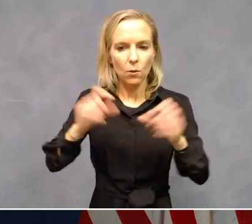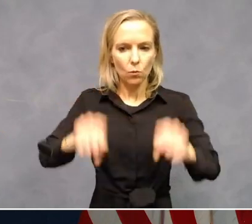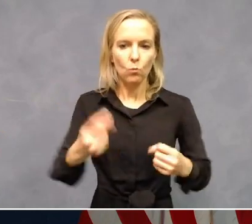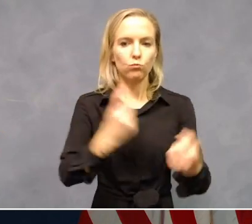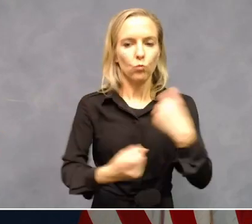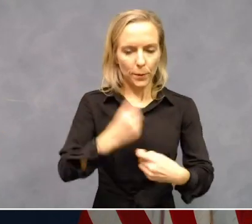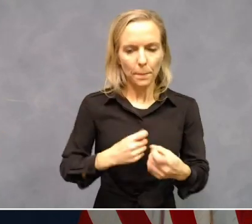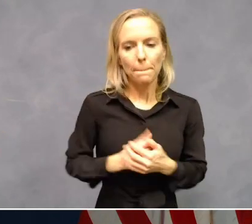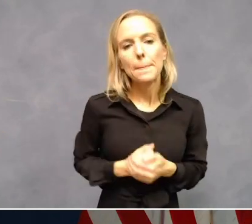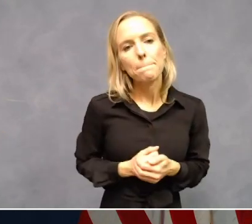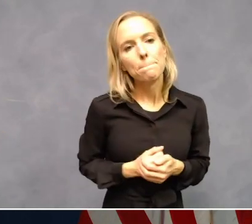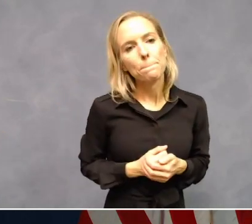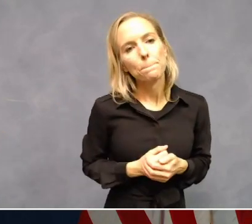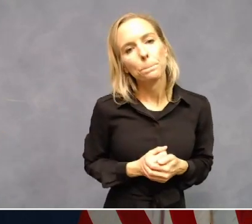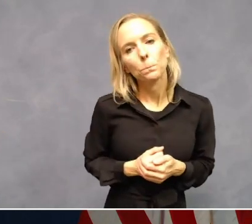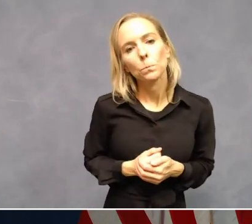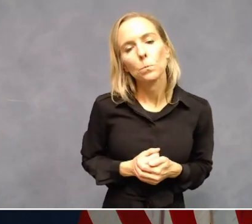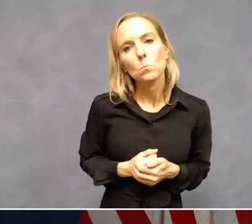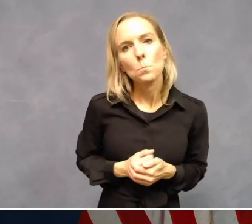That one.